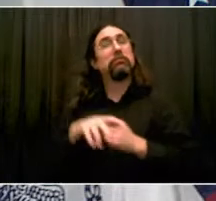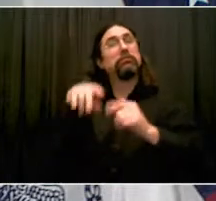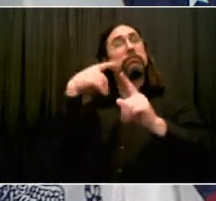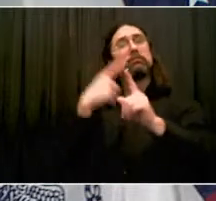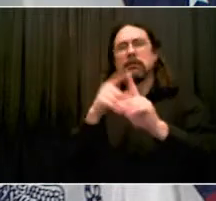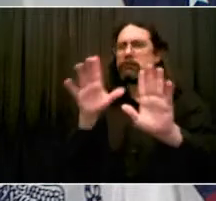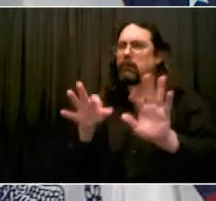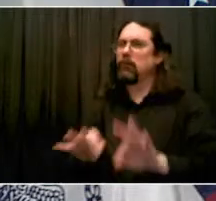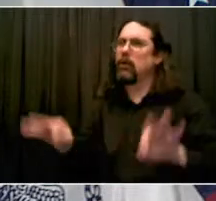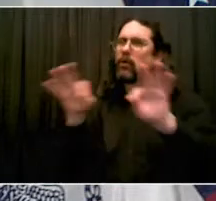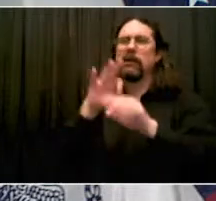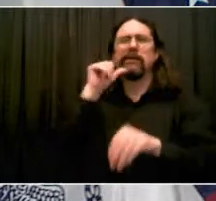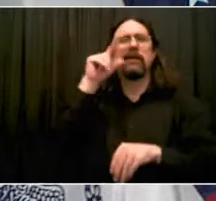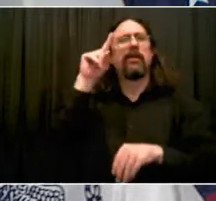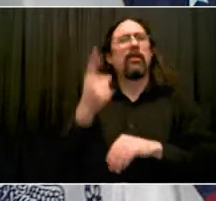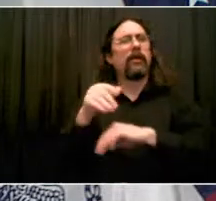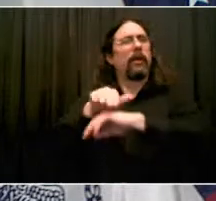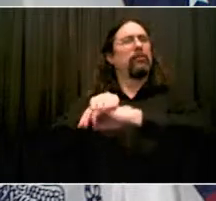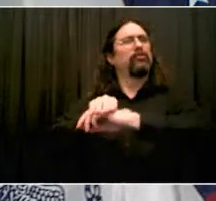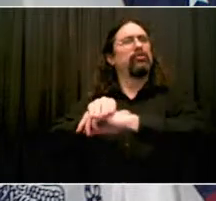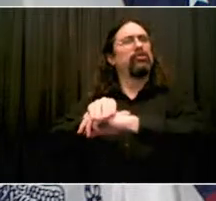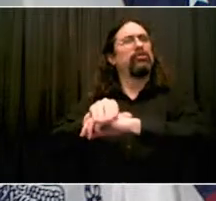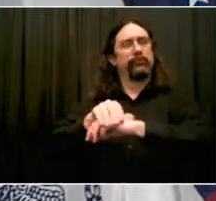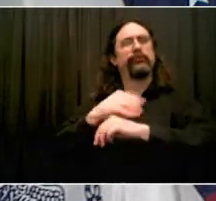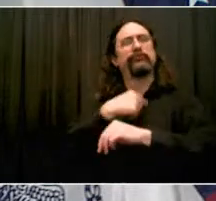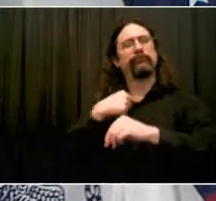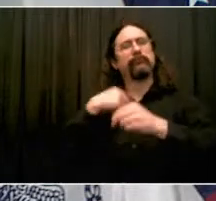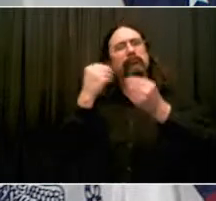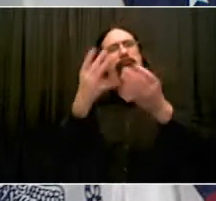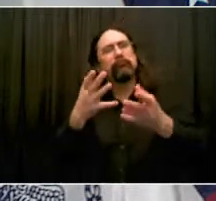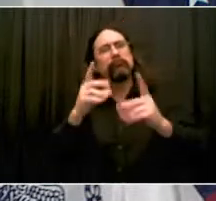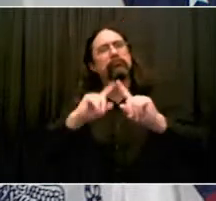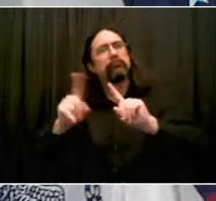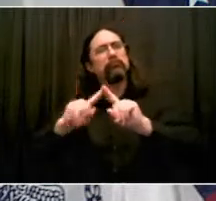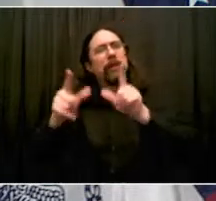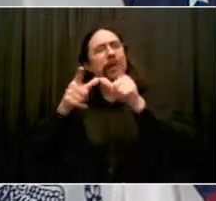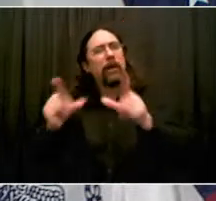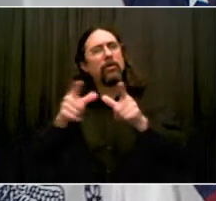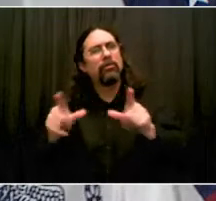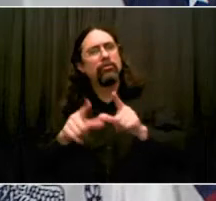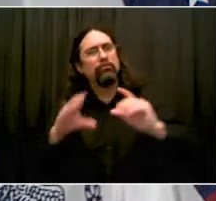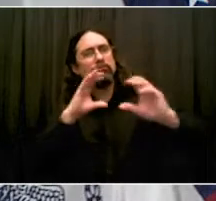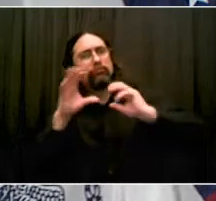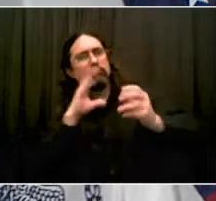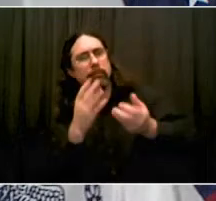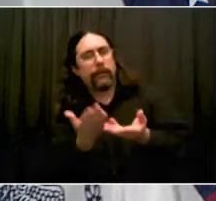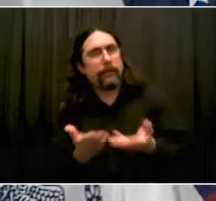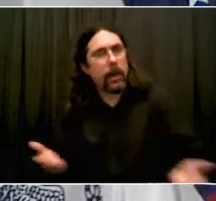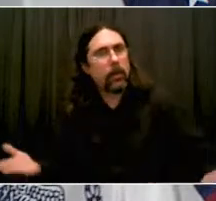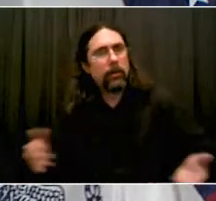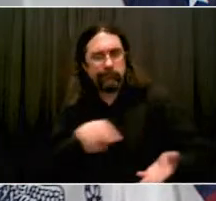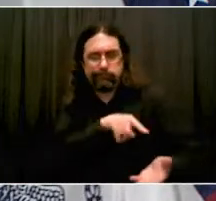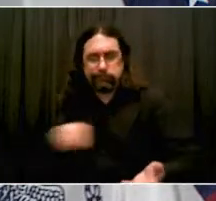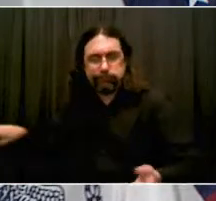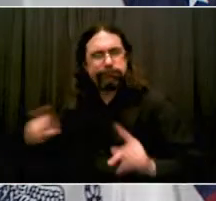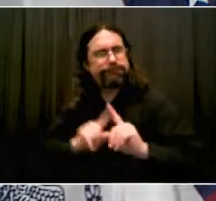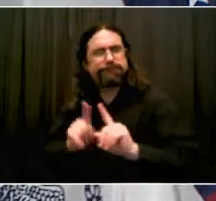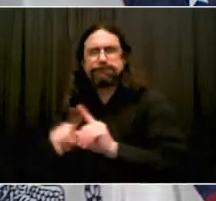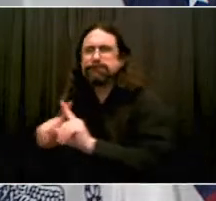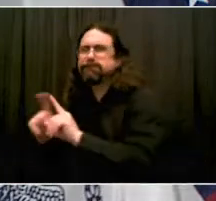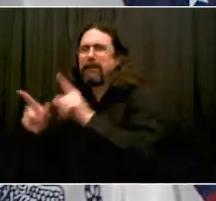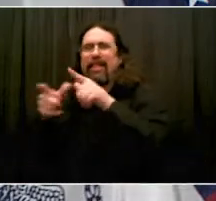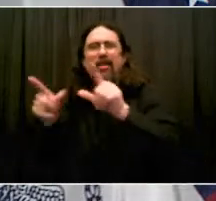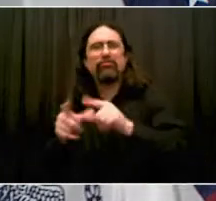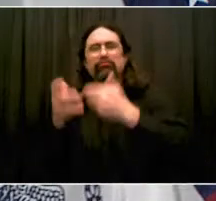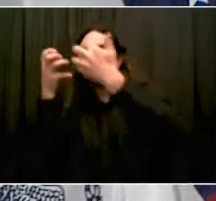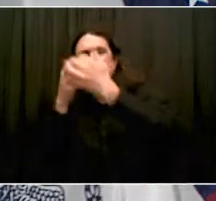this work to deepen, and we want to make sure it's community focused. So we're establishing a permanent mayor's office of